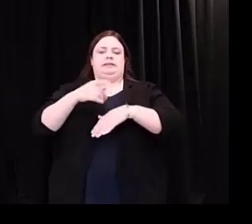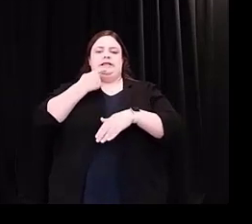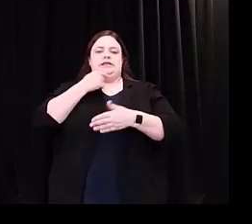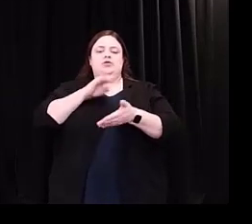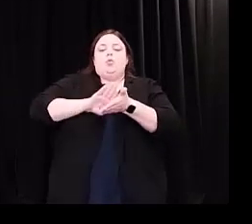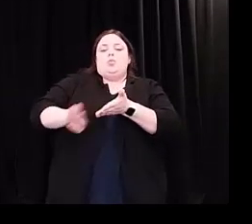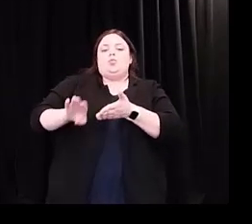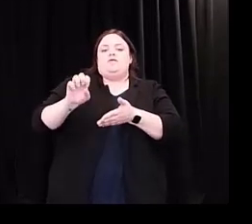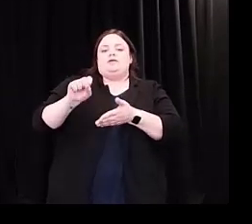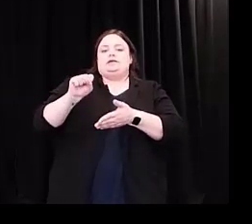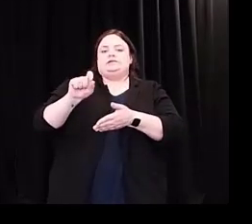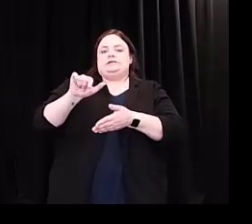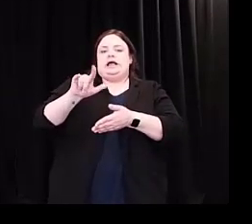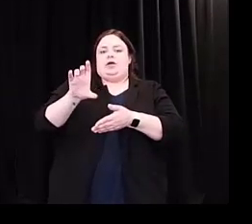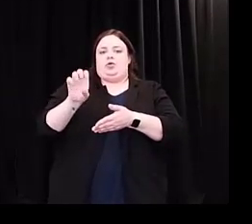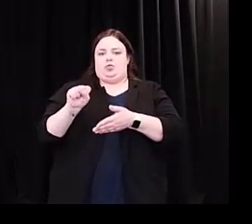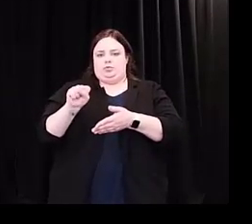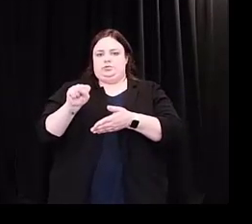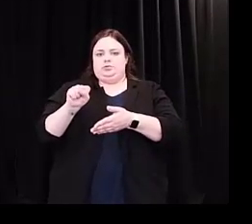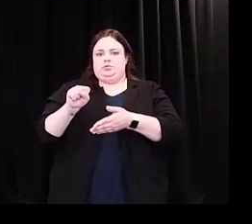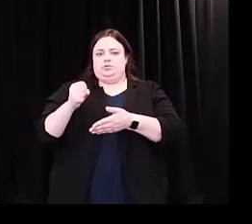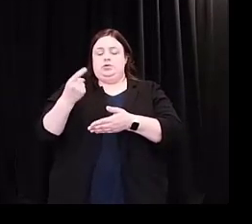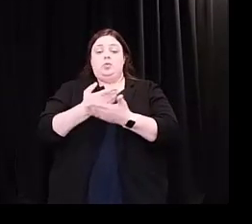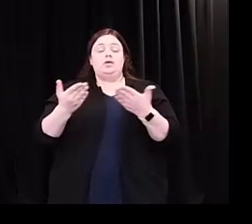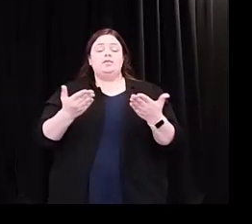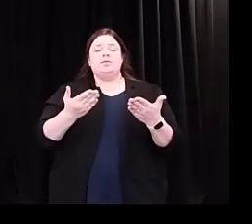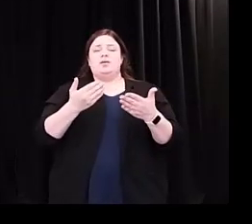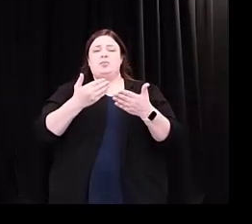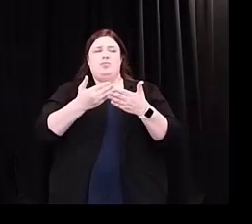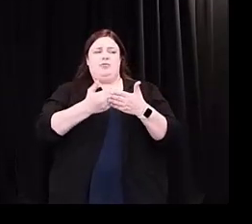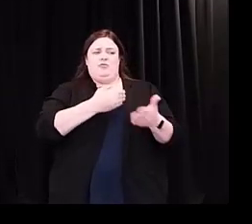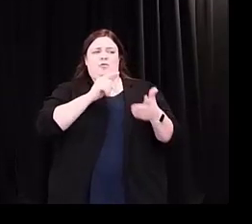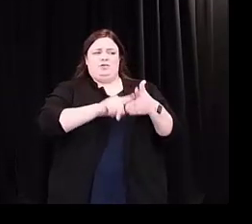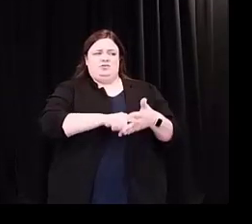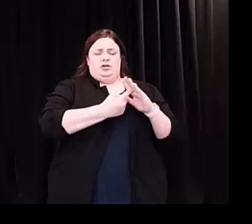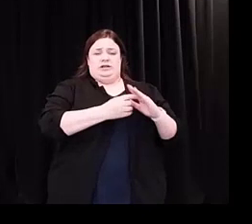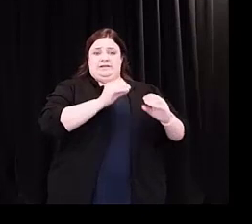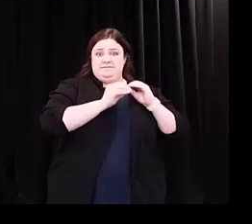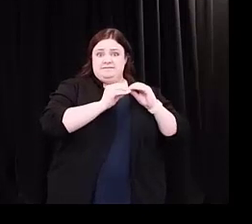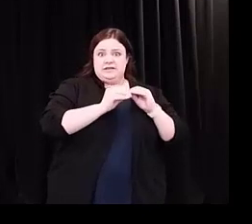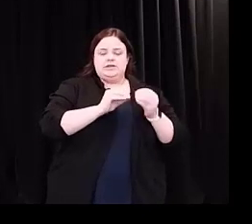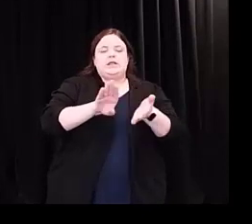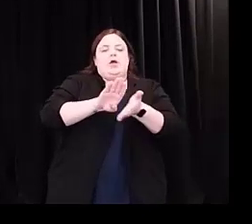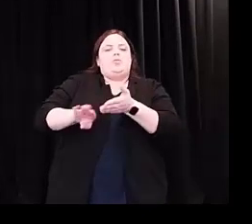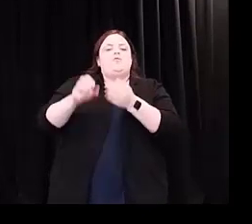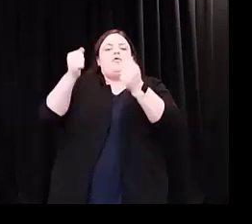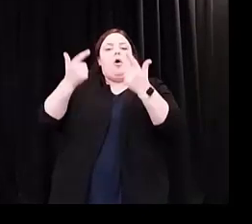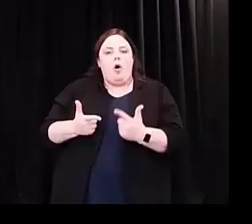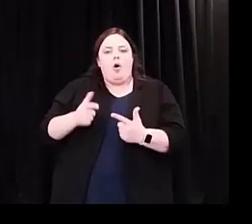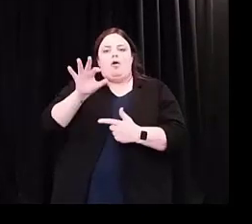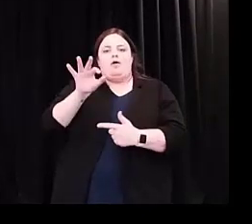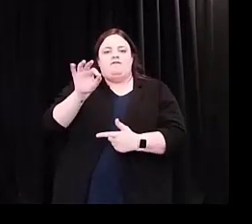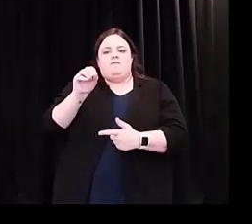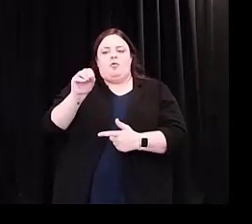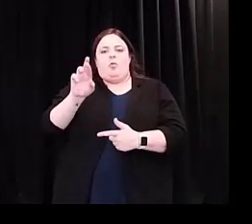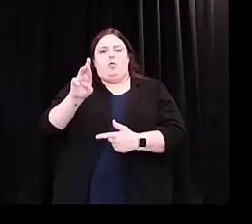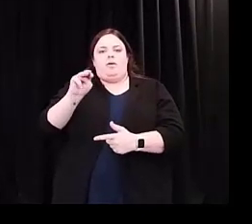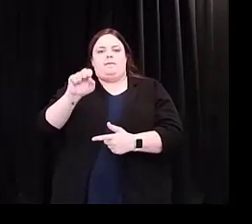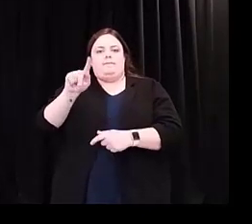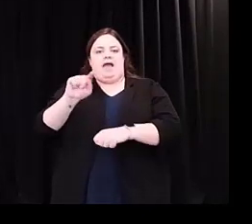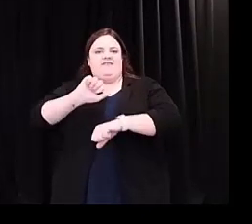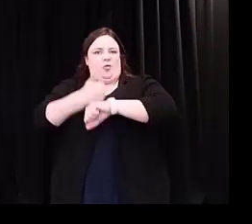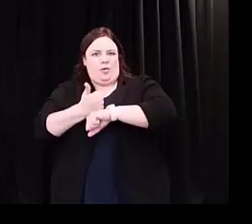So one of the things that I would do before even attempting to fix the headings is remove all the formatting, clear all the formatting